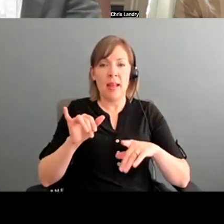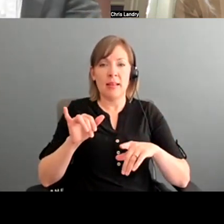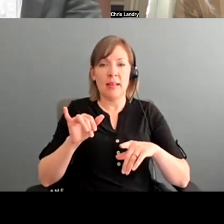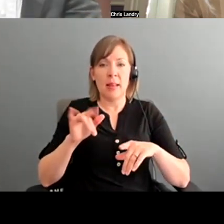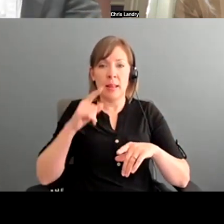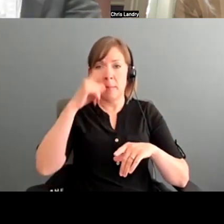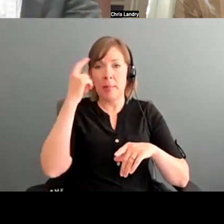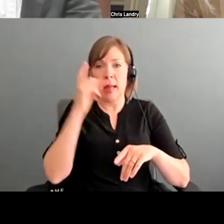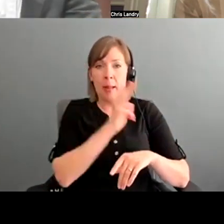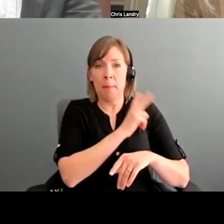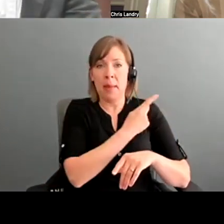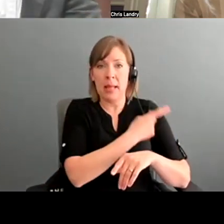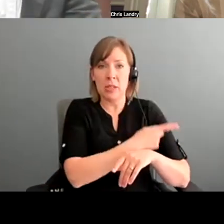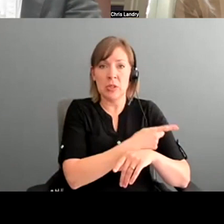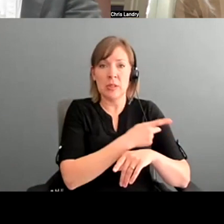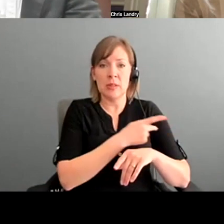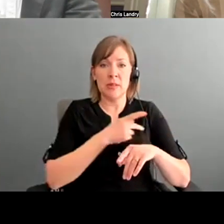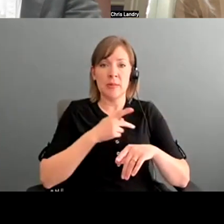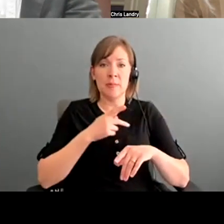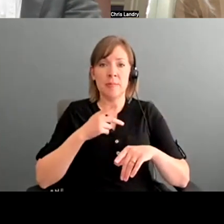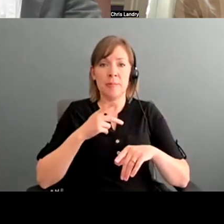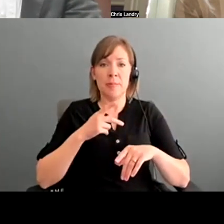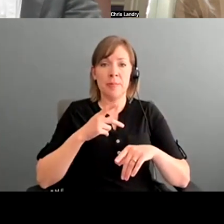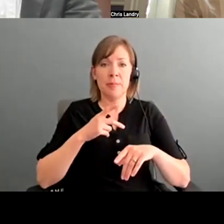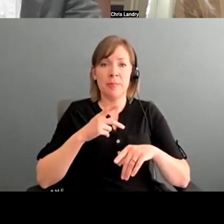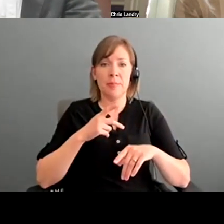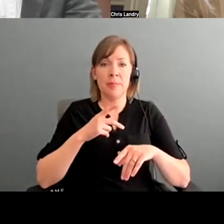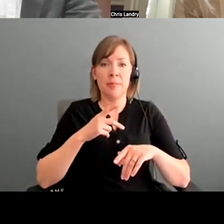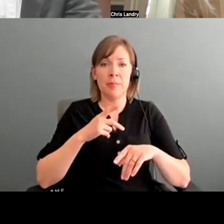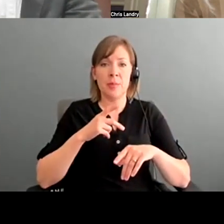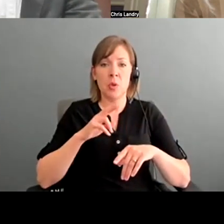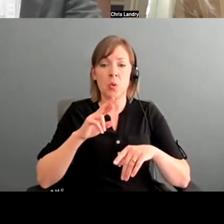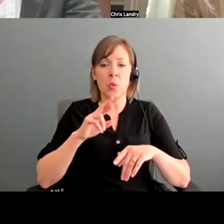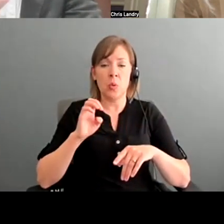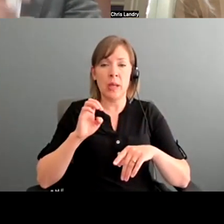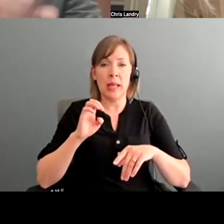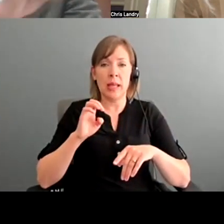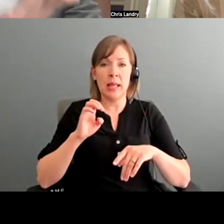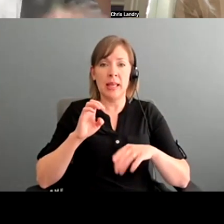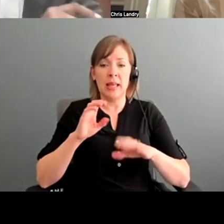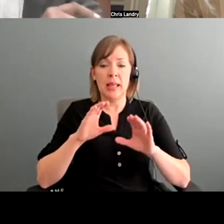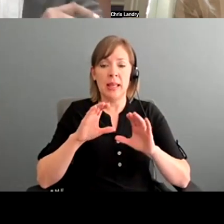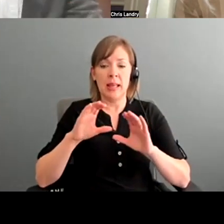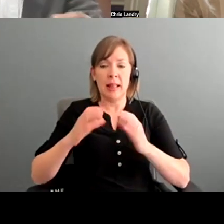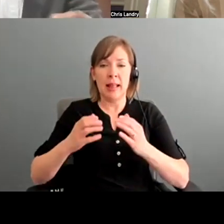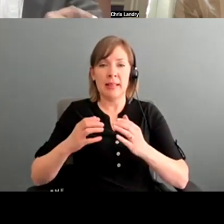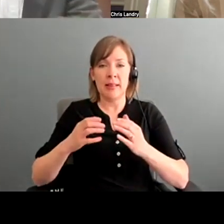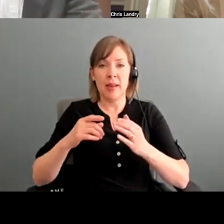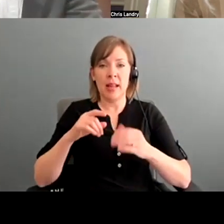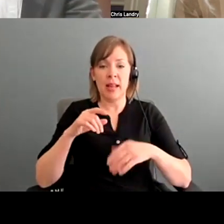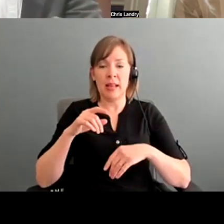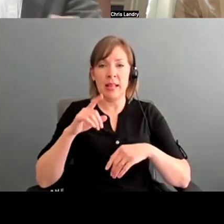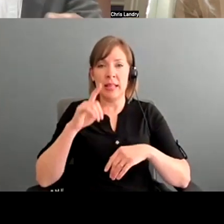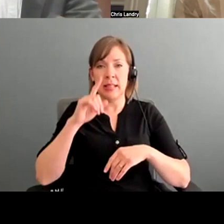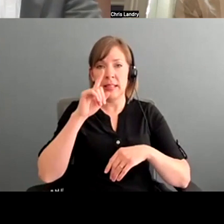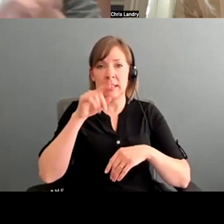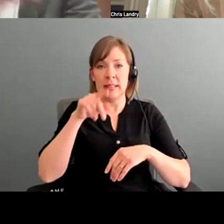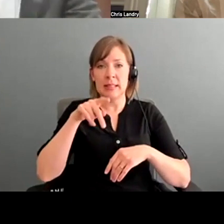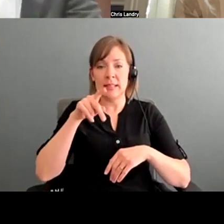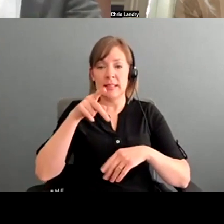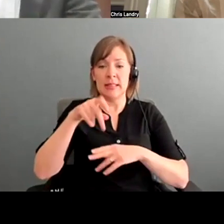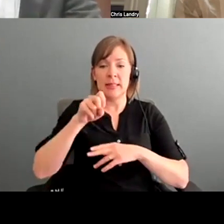Black patients being reclassified from kind of psychopathic